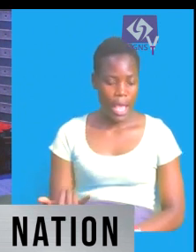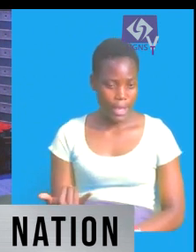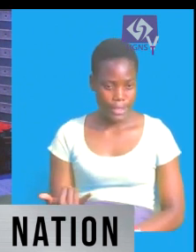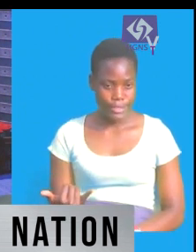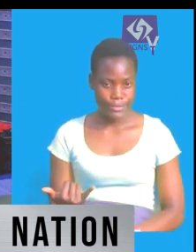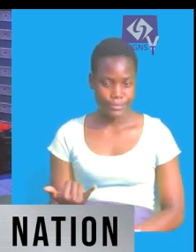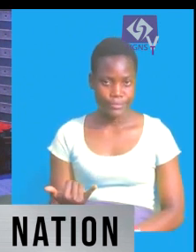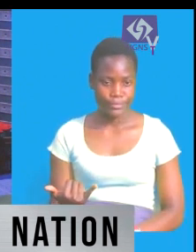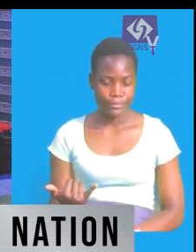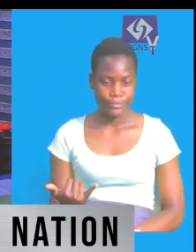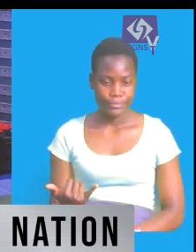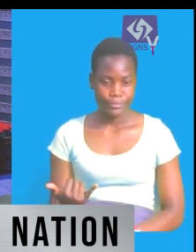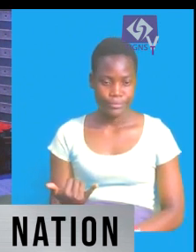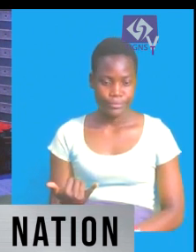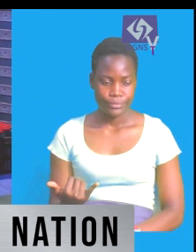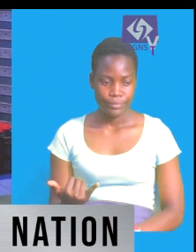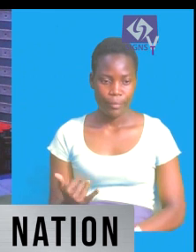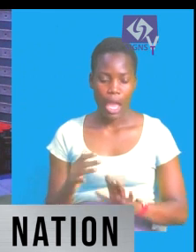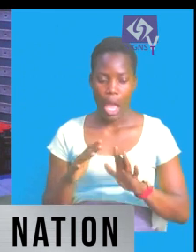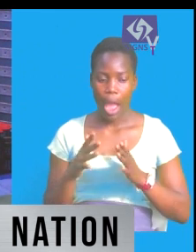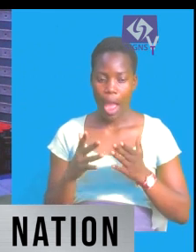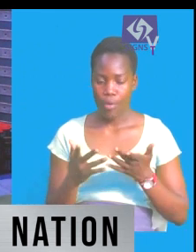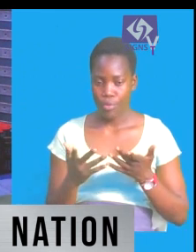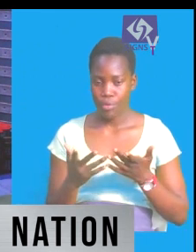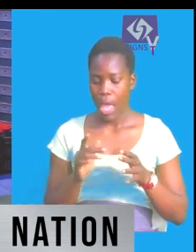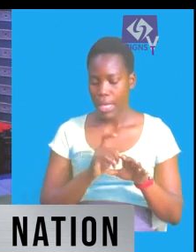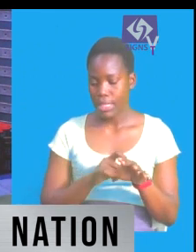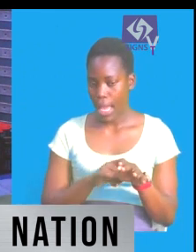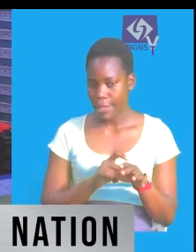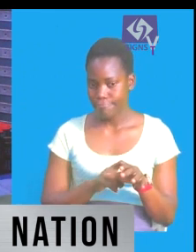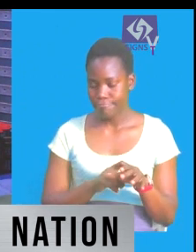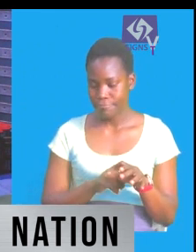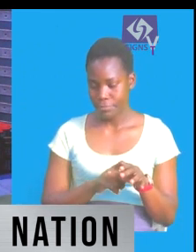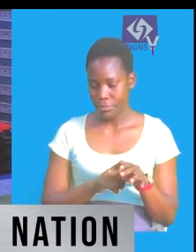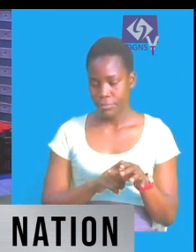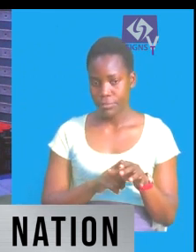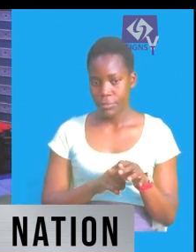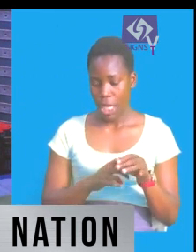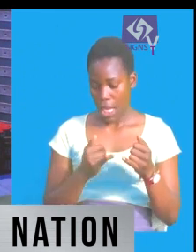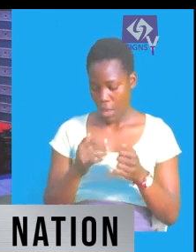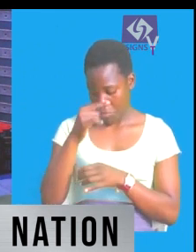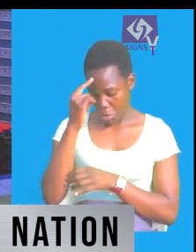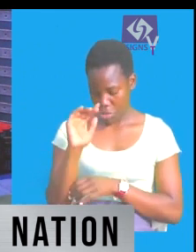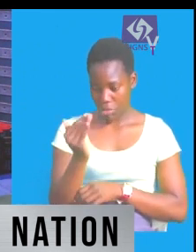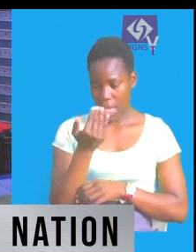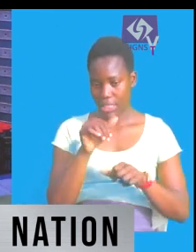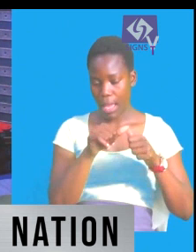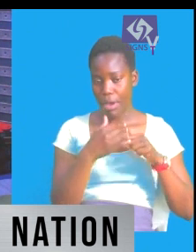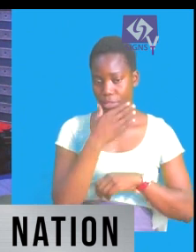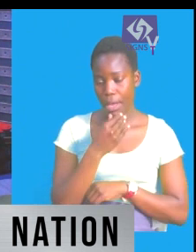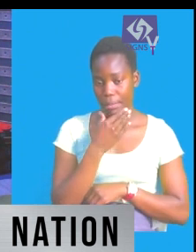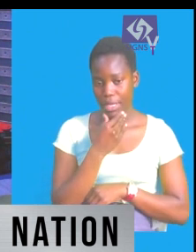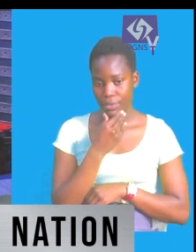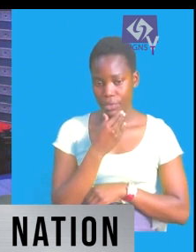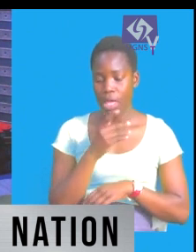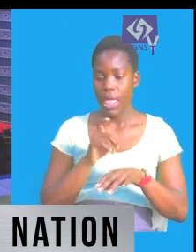Right. In terms of when it comes now, because you asked about a man. Yes.